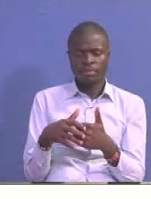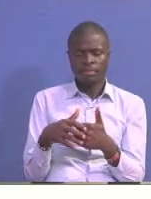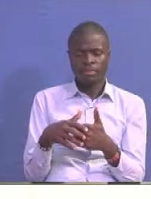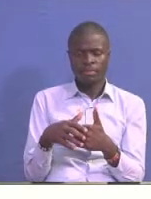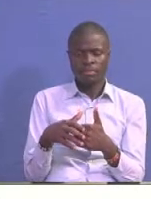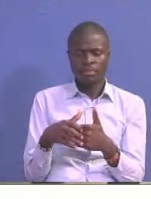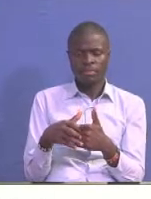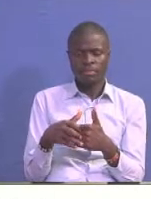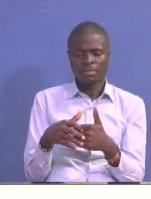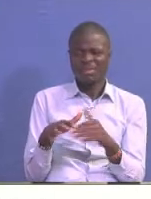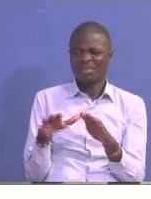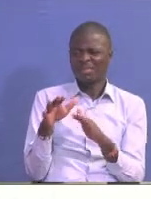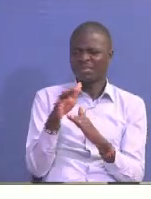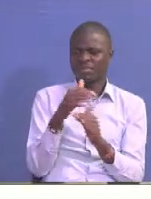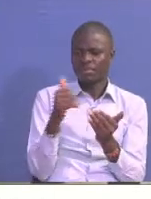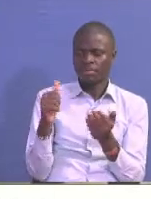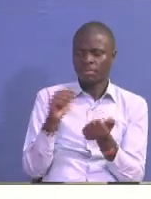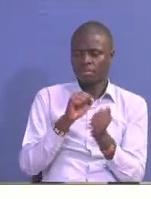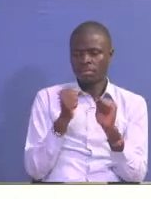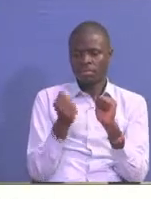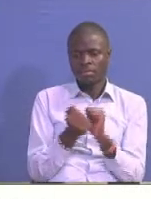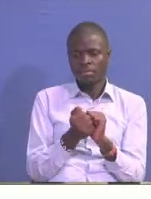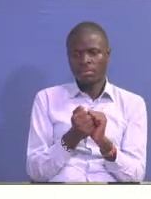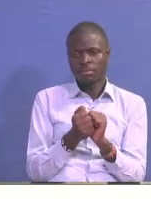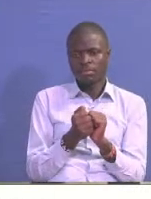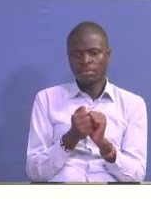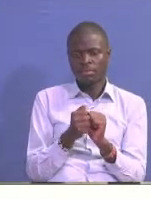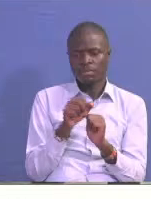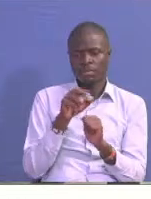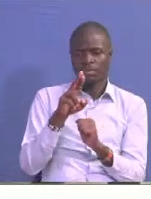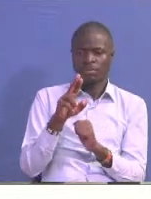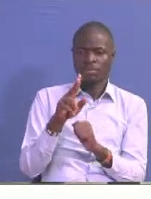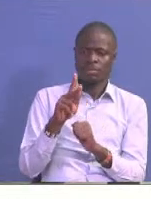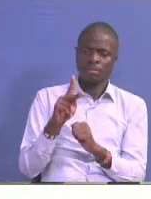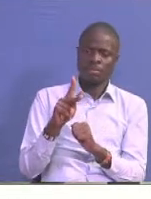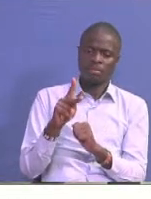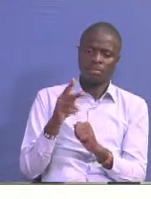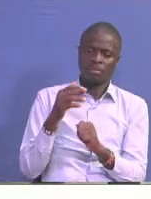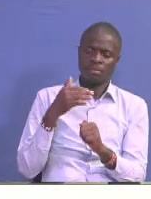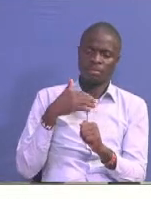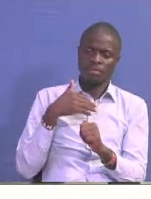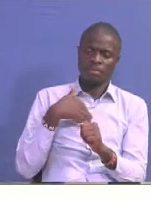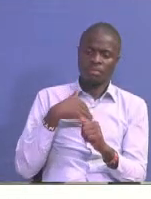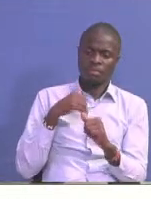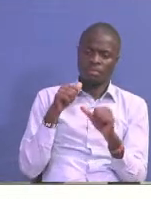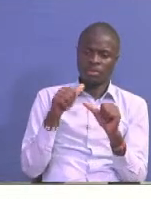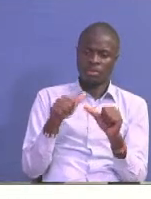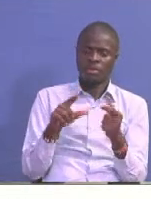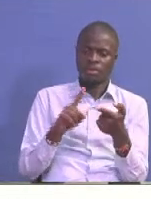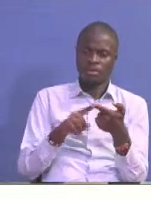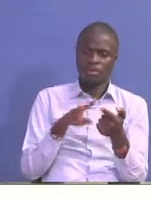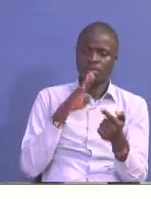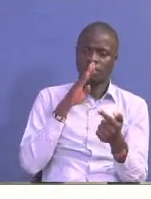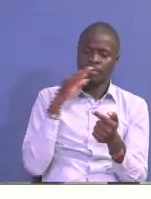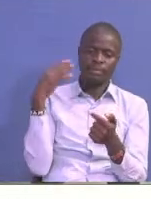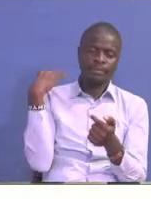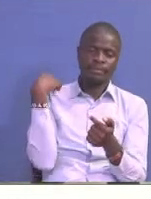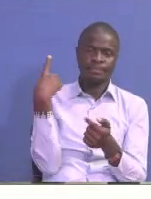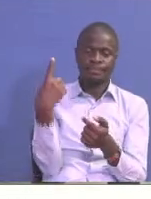And the whole thing changed. And the UK has kept its position.